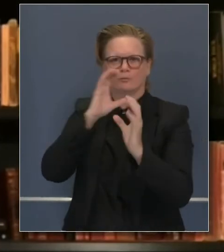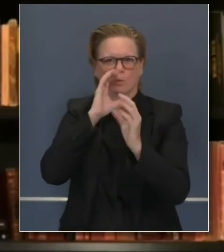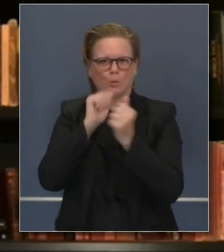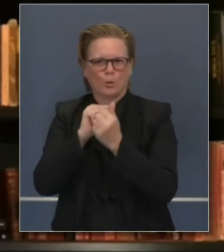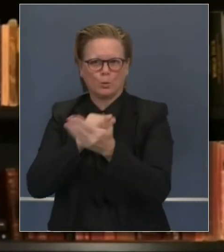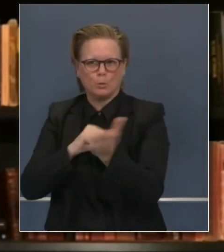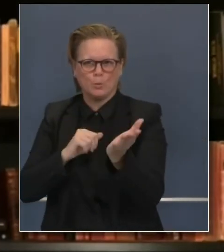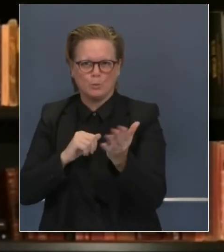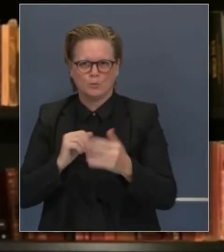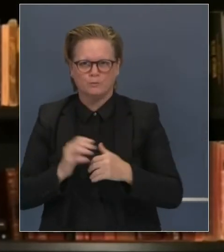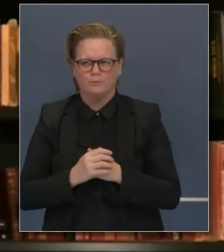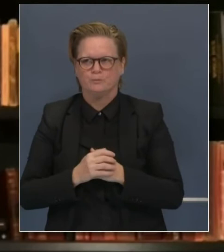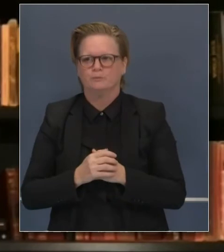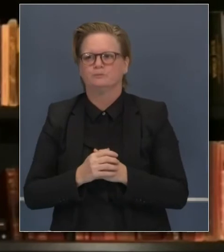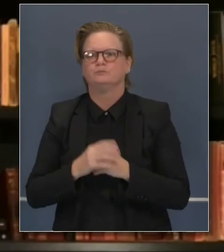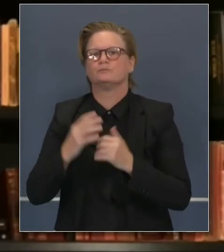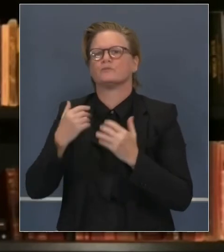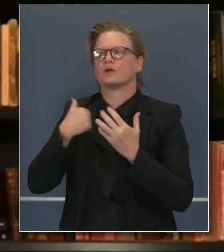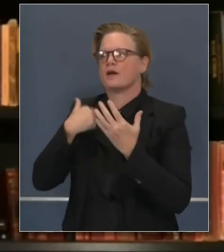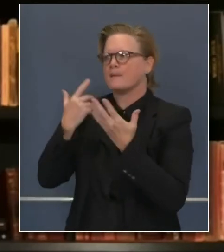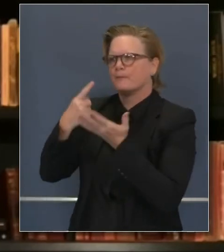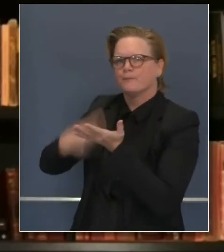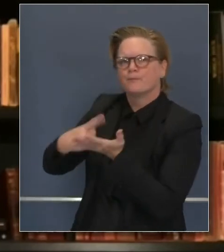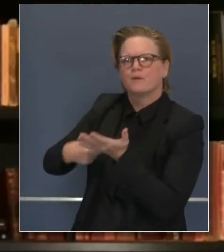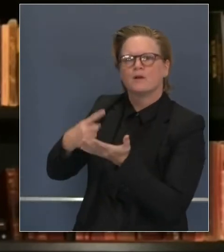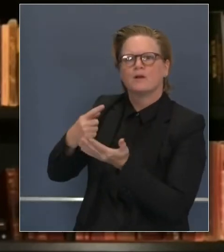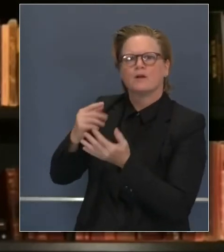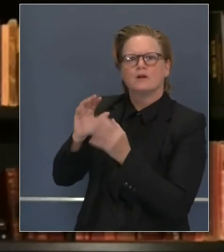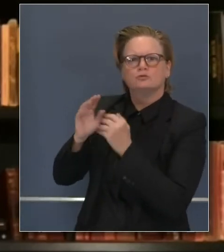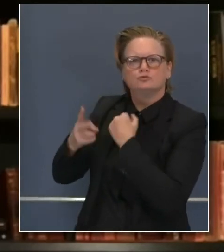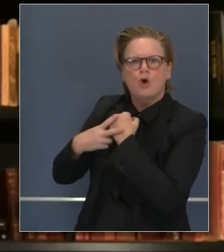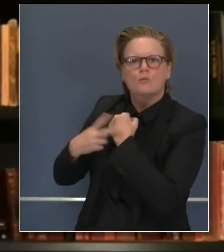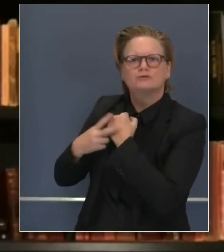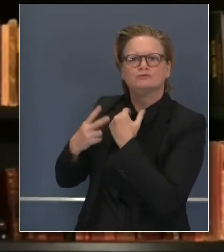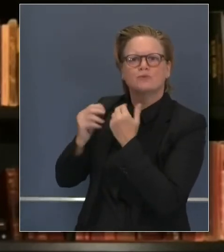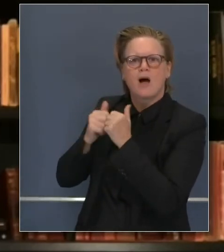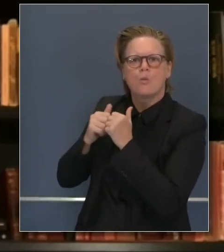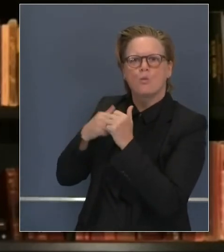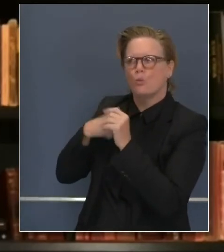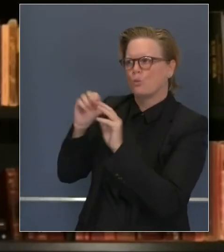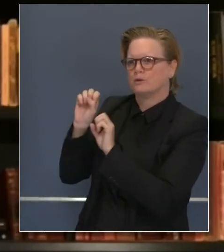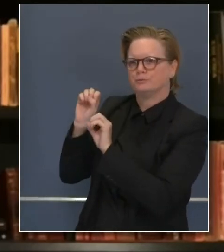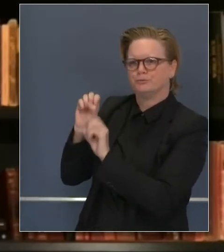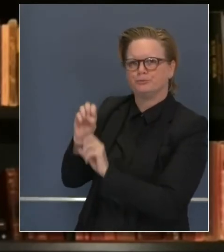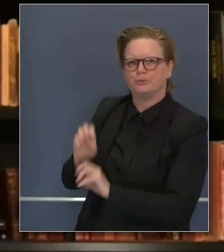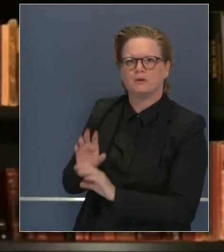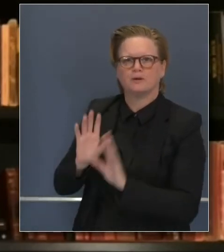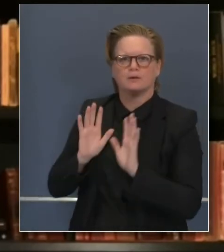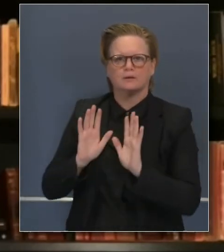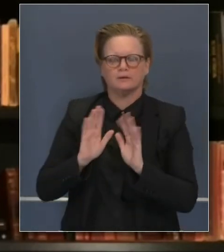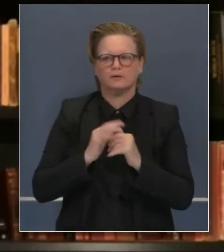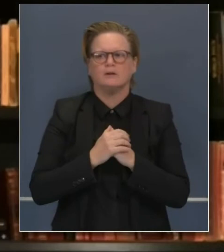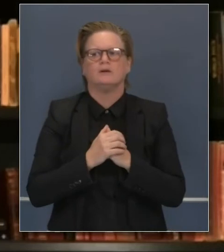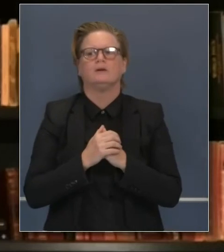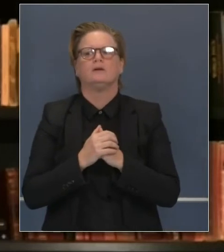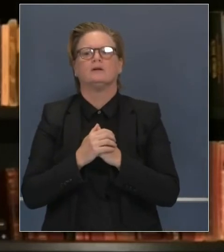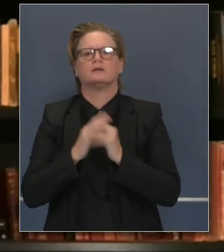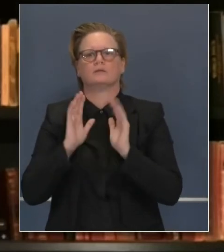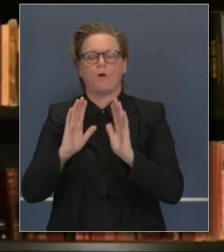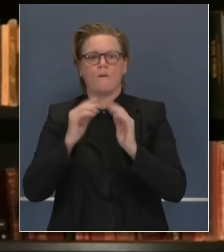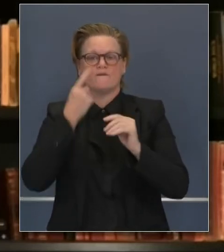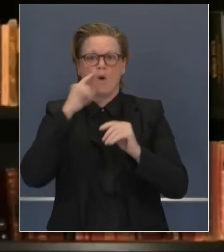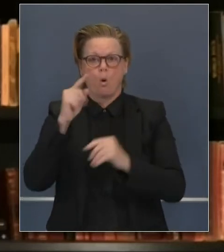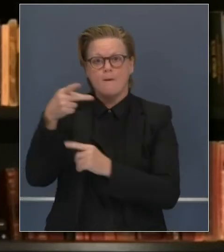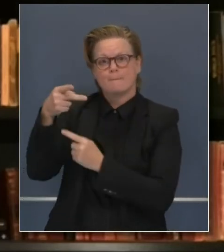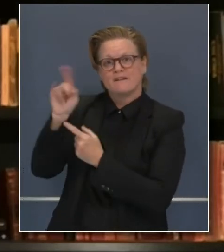the immediate. And in the immediate, Dr. Galley is absolutely right in terms of the available capacity for ultra cold storage and